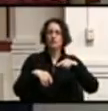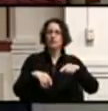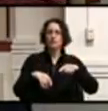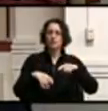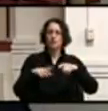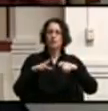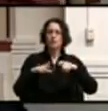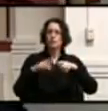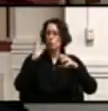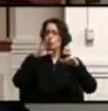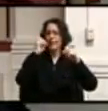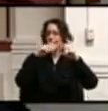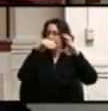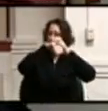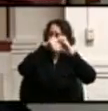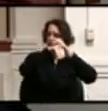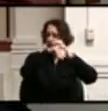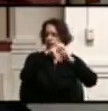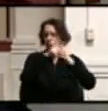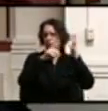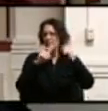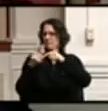maintained, cabs can be raised, etc.